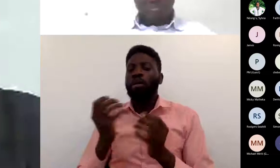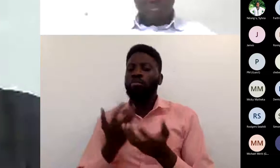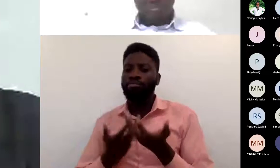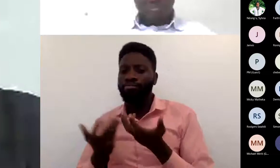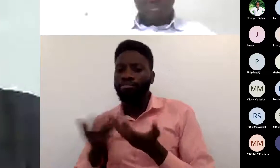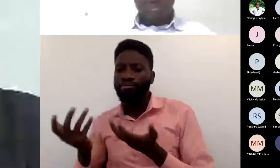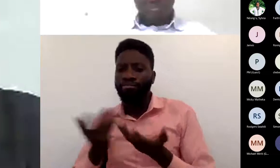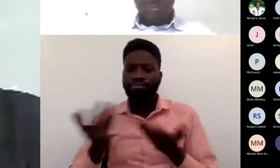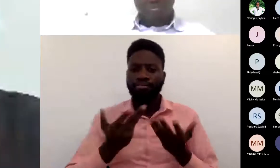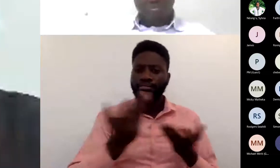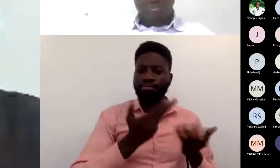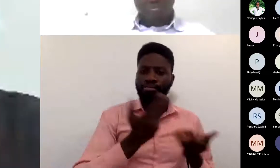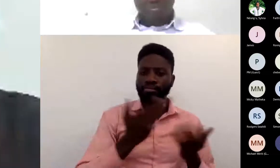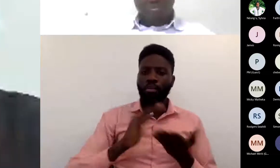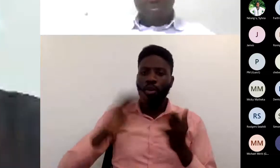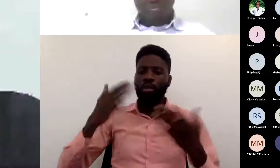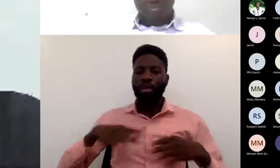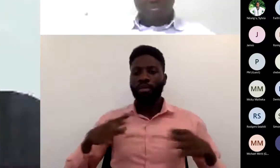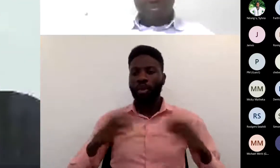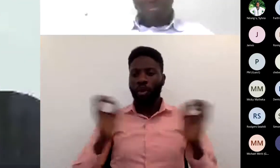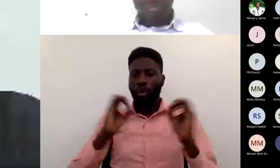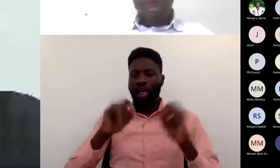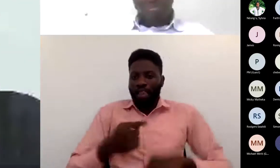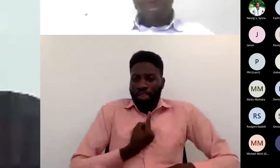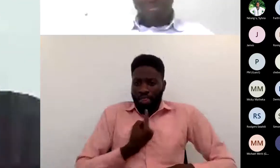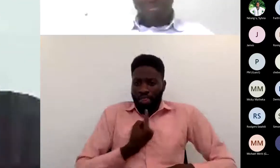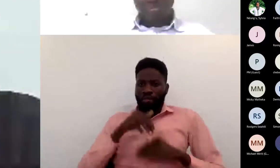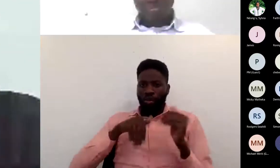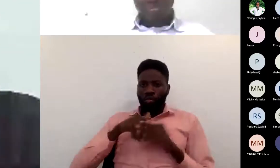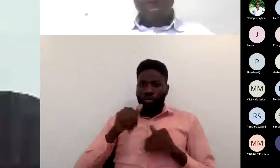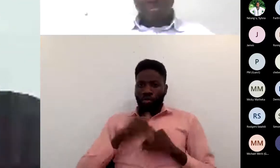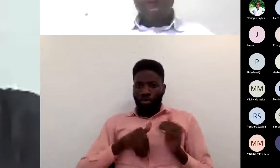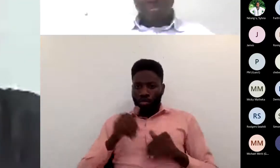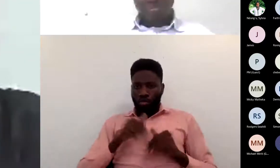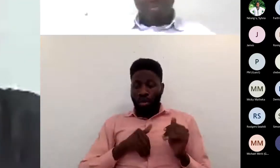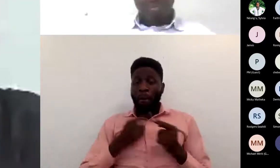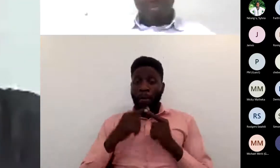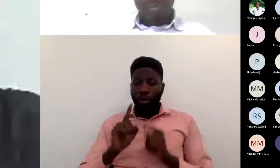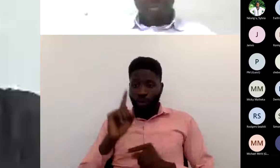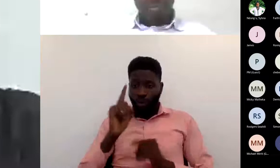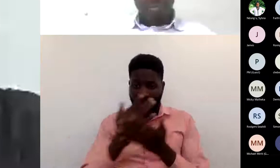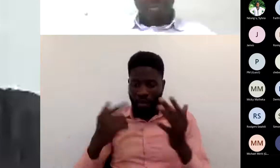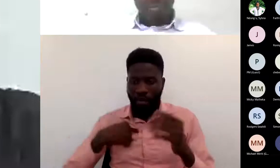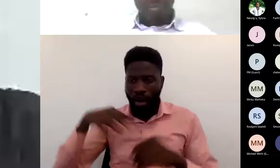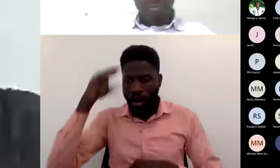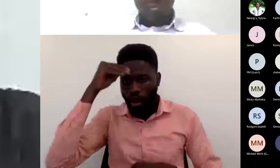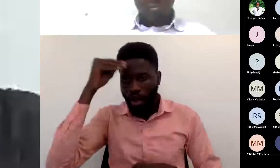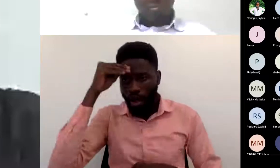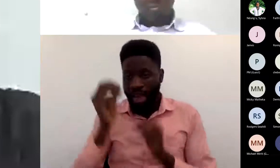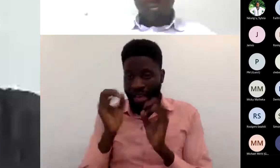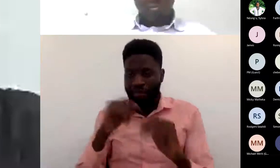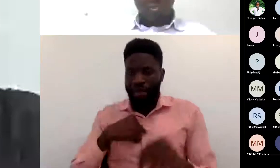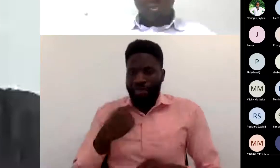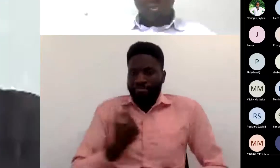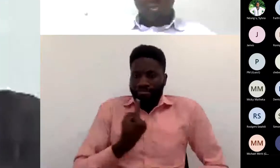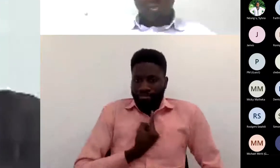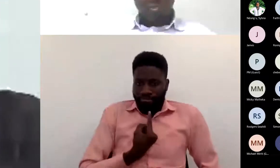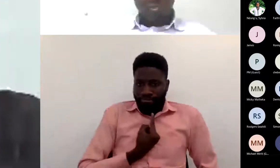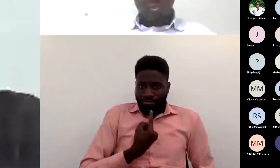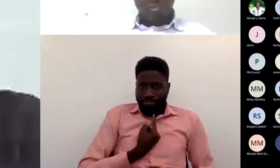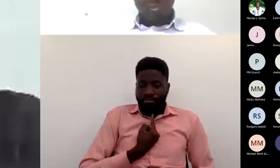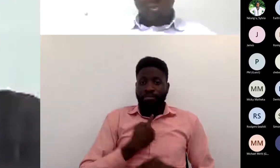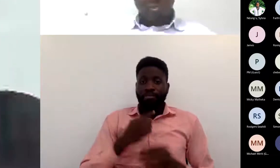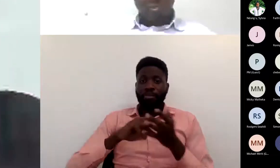of people, right? Because that's just what I'm comfortable with. But one thing that I picked up is just because I'm an introvert, it doesn't mean that I